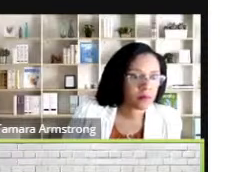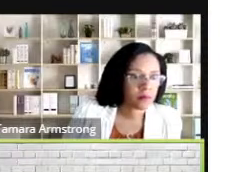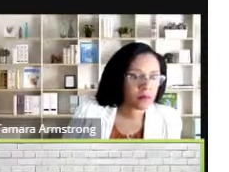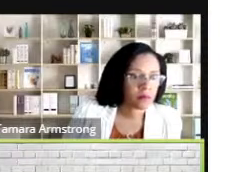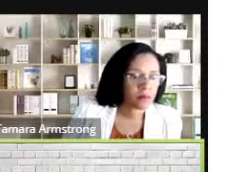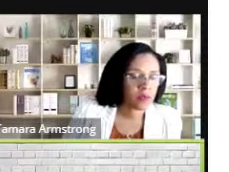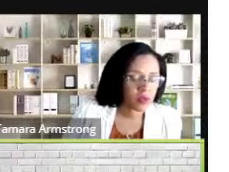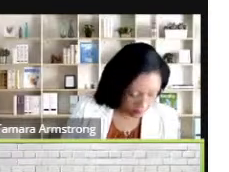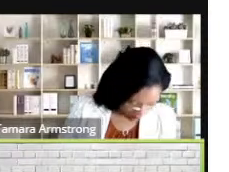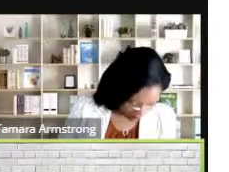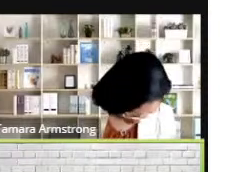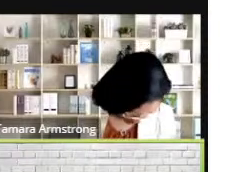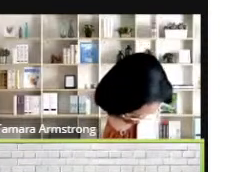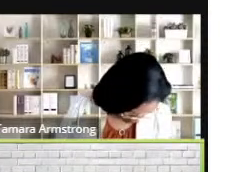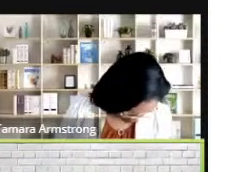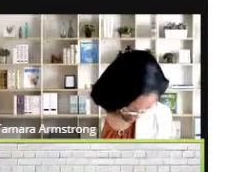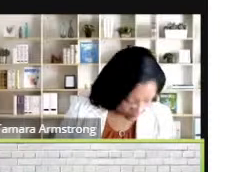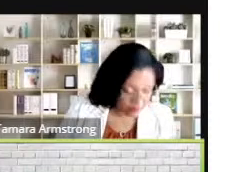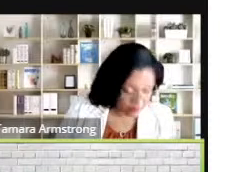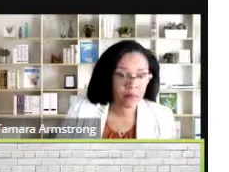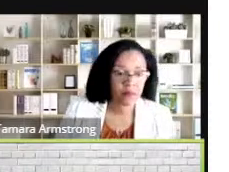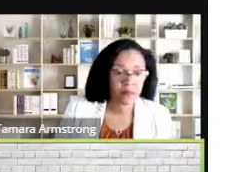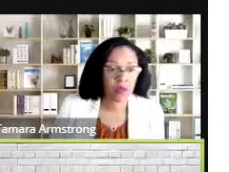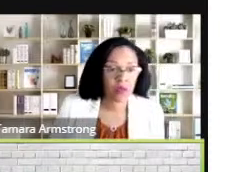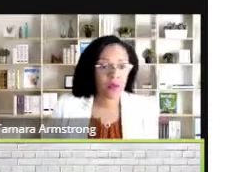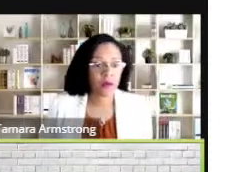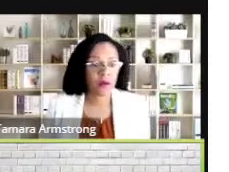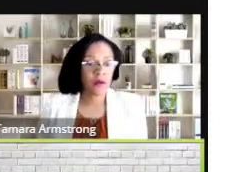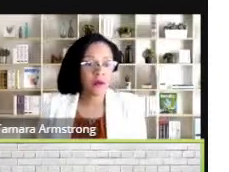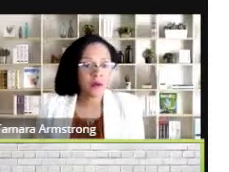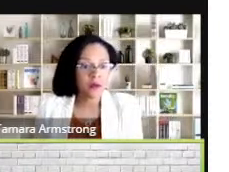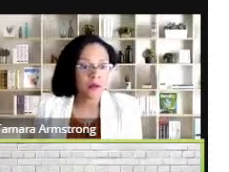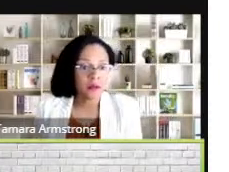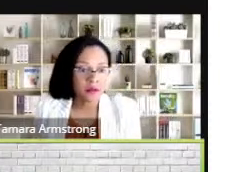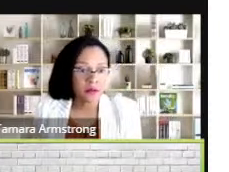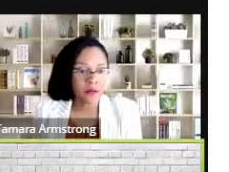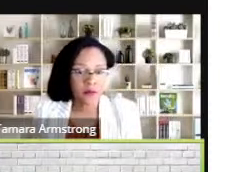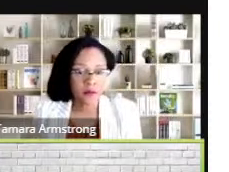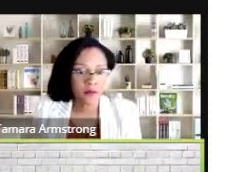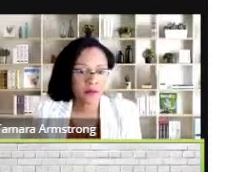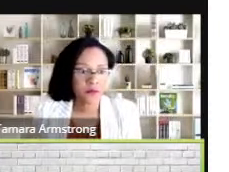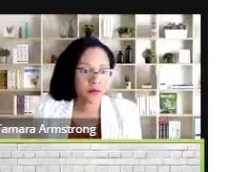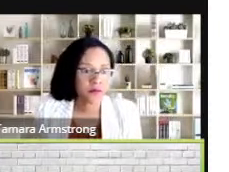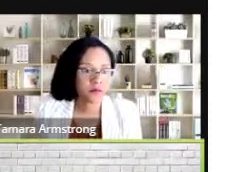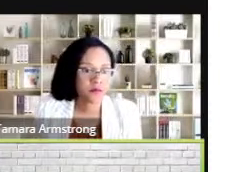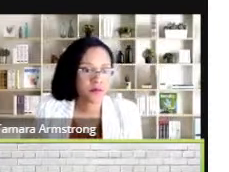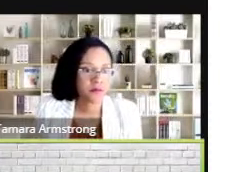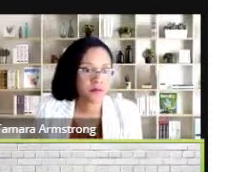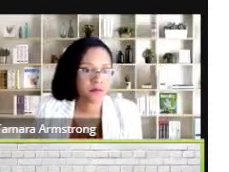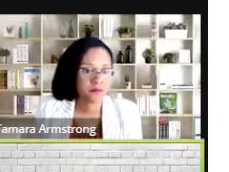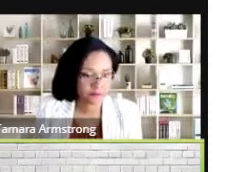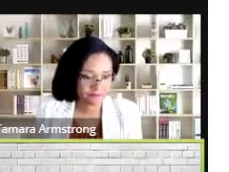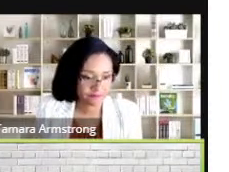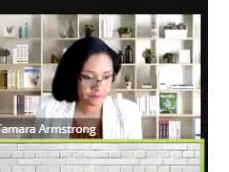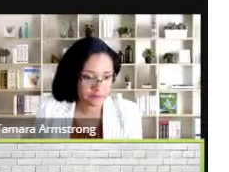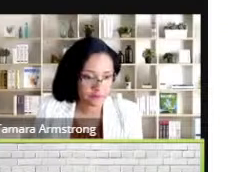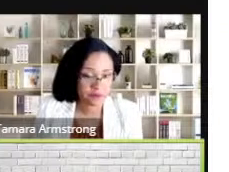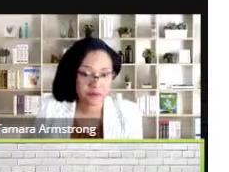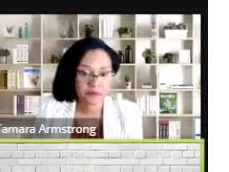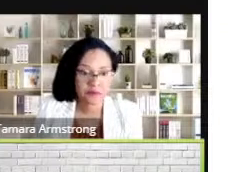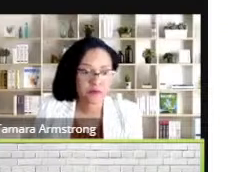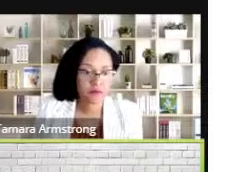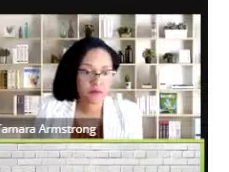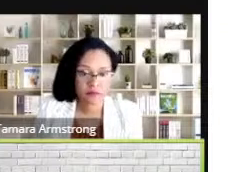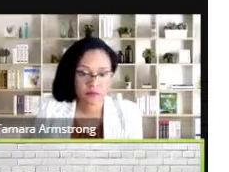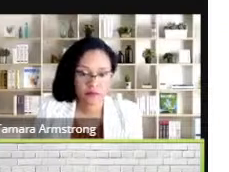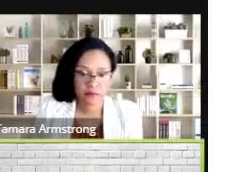of the Associated Student Senate. I strongly support a mandate for vaccinations, as they have been proven to be